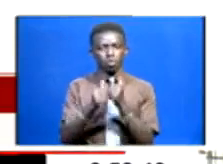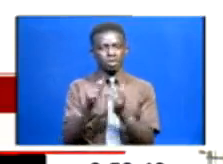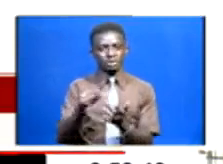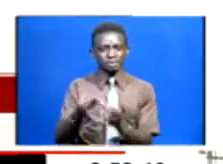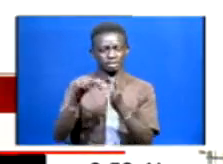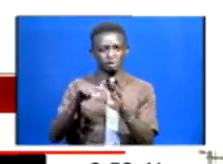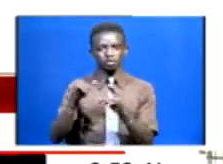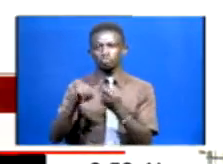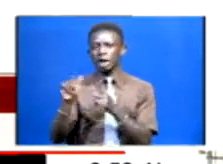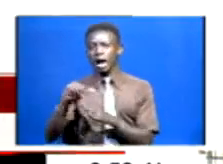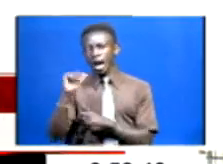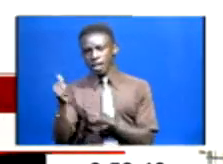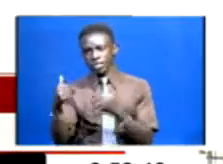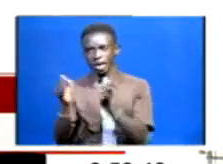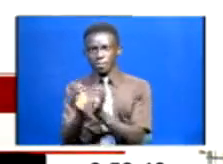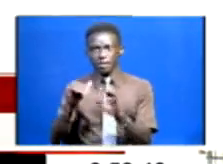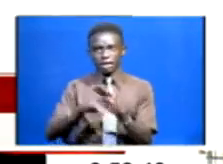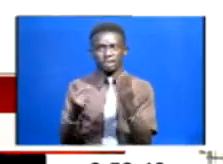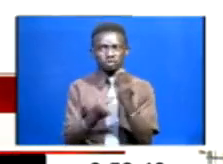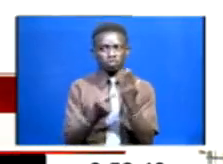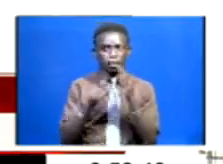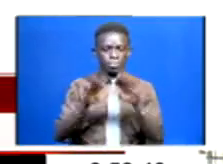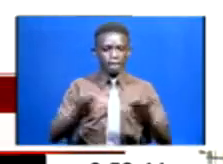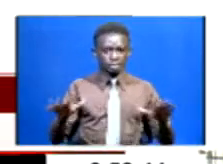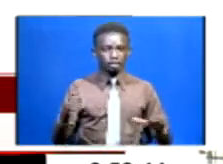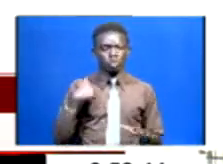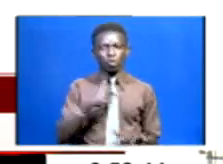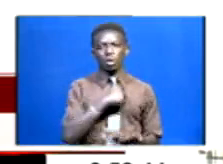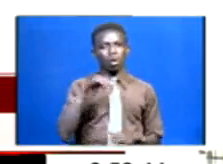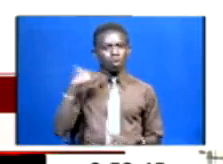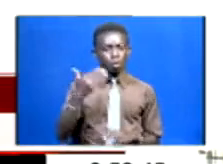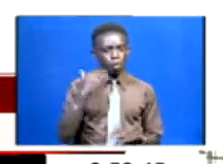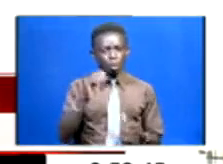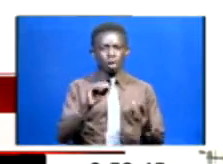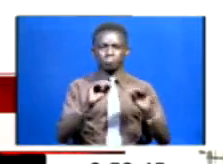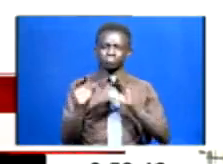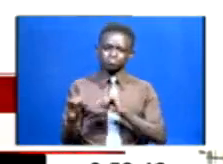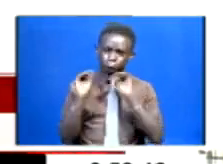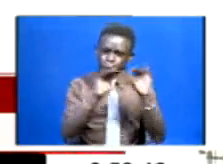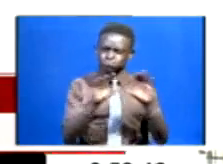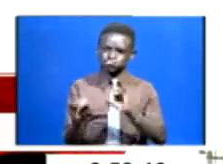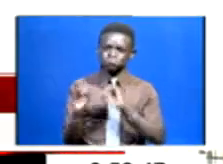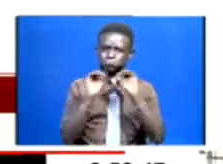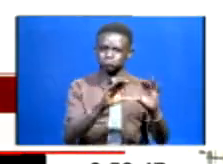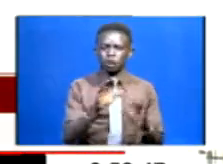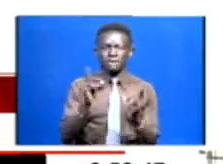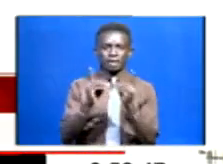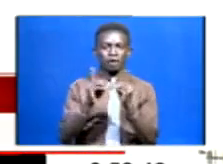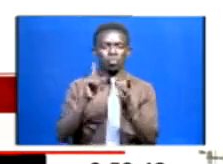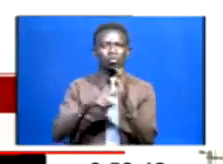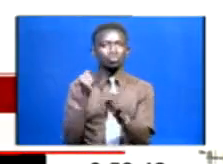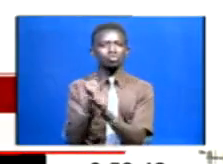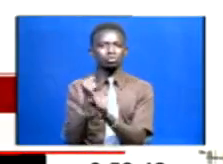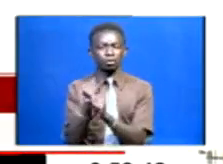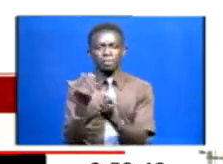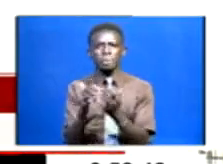of digital marketing, we post the data of what you do, not maybe like your contact, your email. For example,